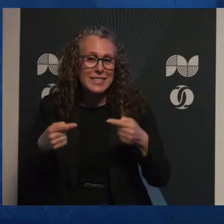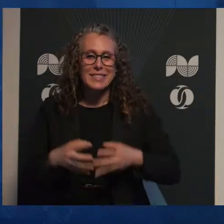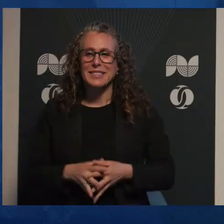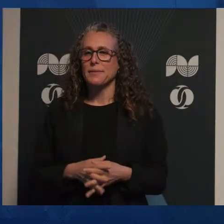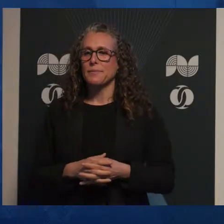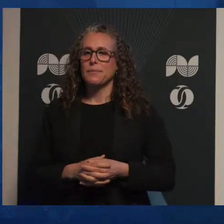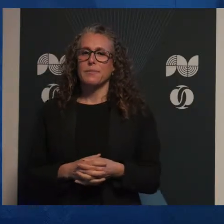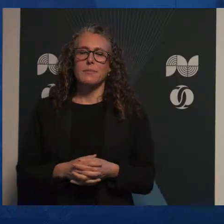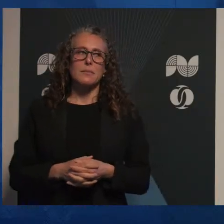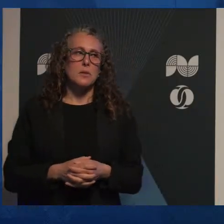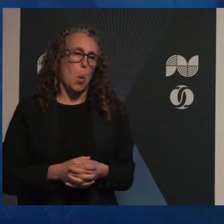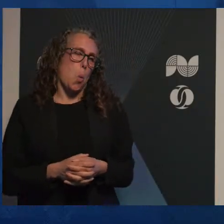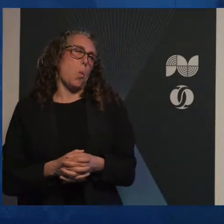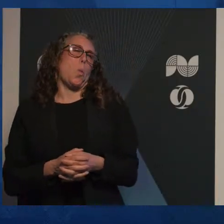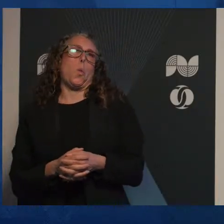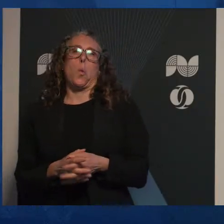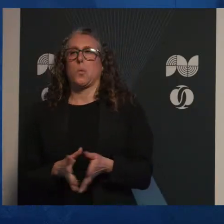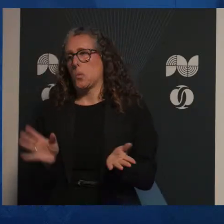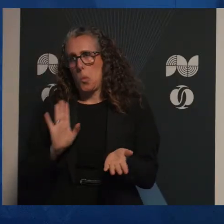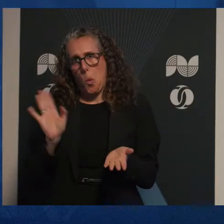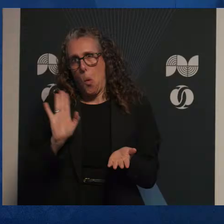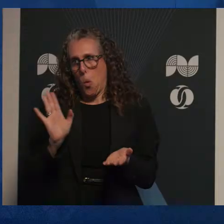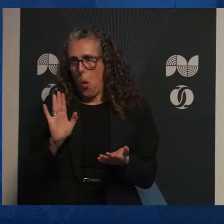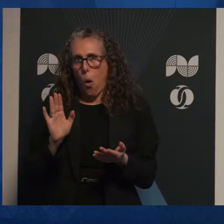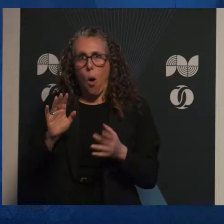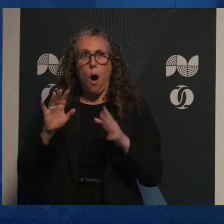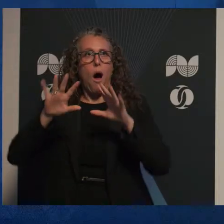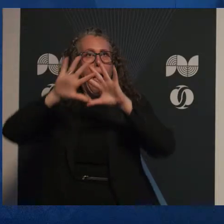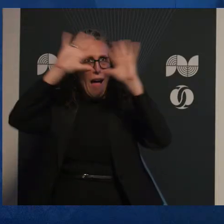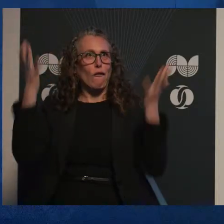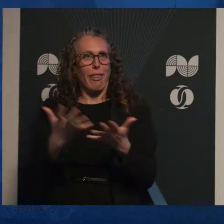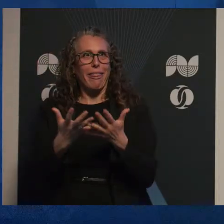We're not missing. Everything we're talking about is politics.